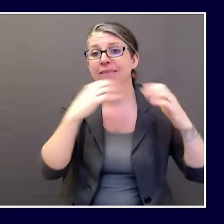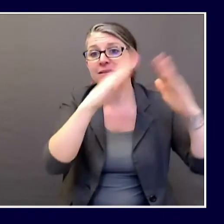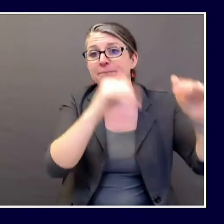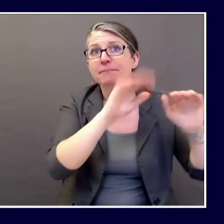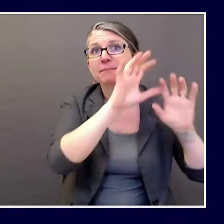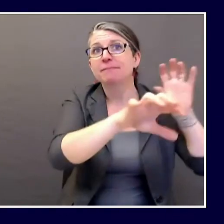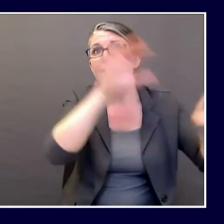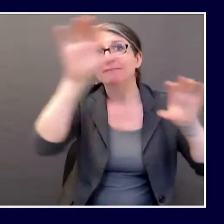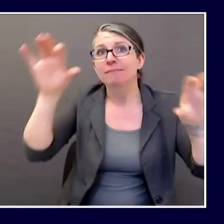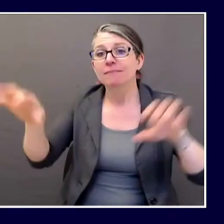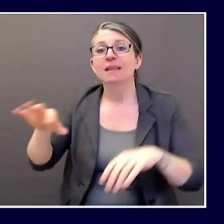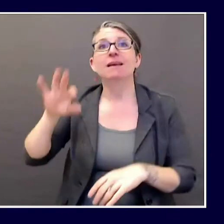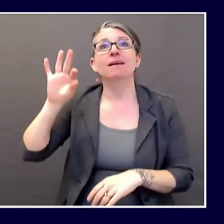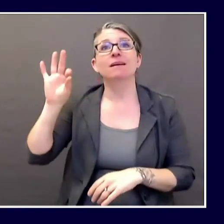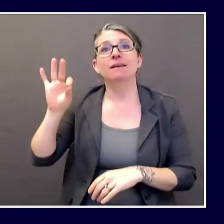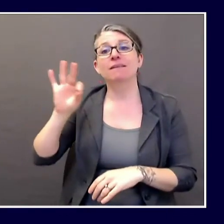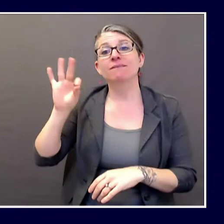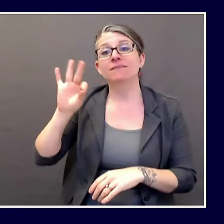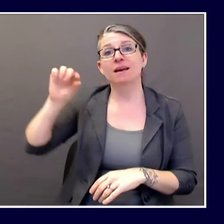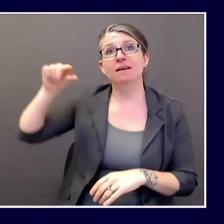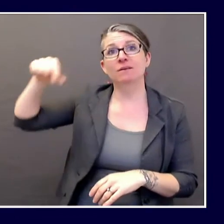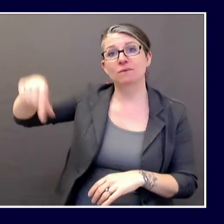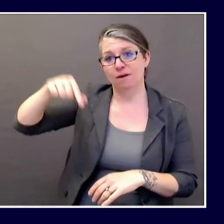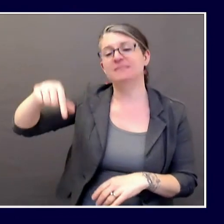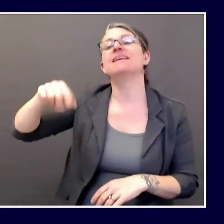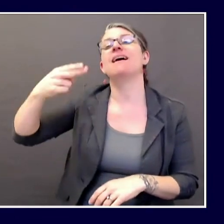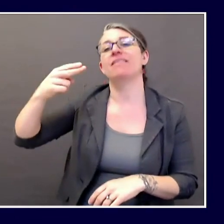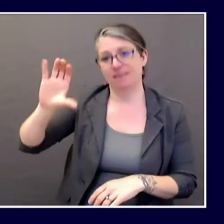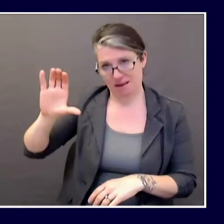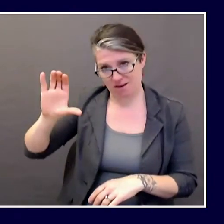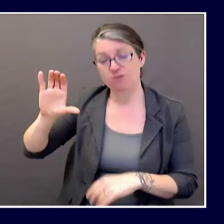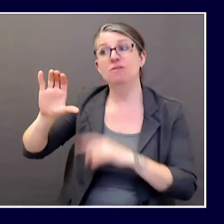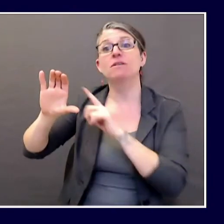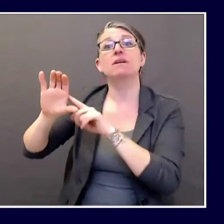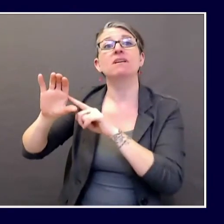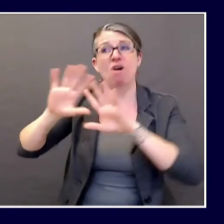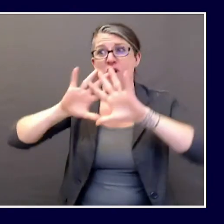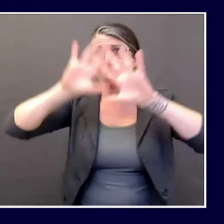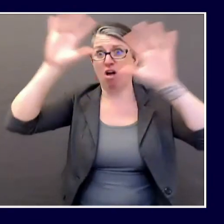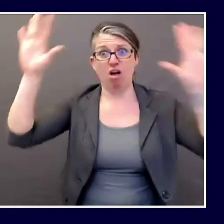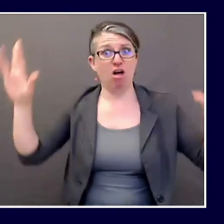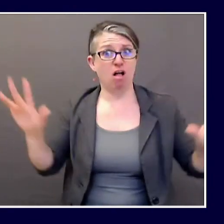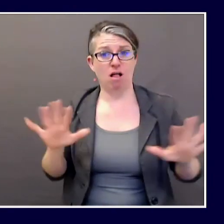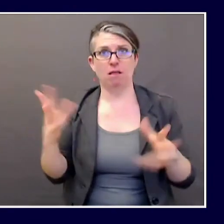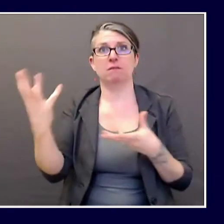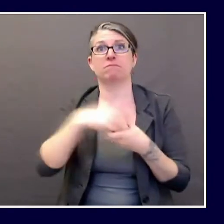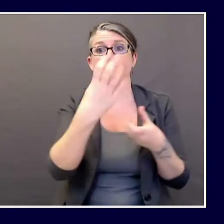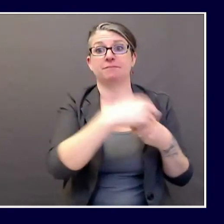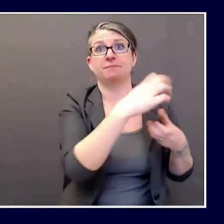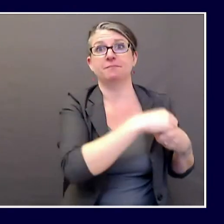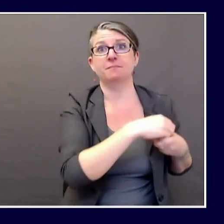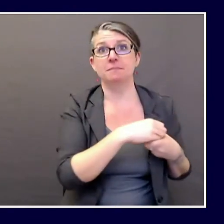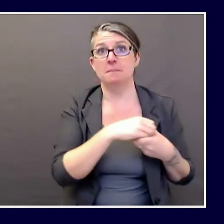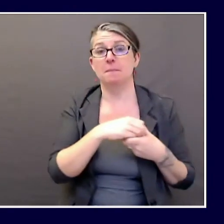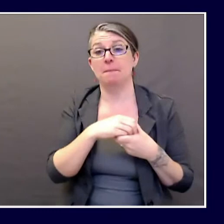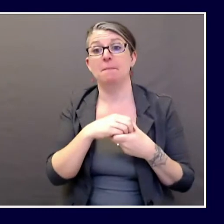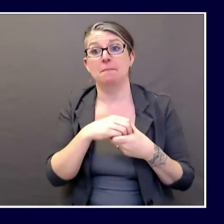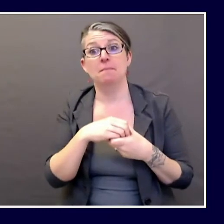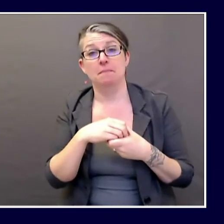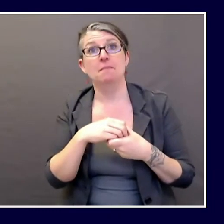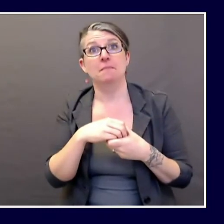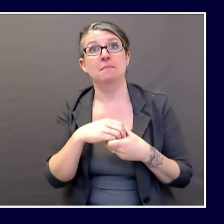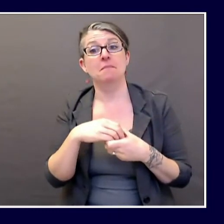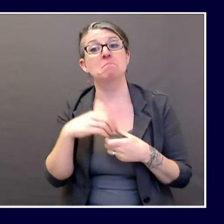activate more channels of vaccination. Maybe it's independent medical practices, other chain pharmacies,